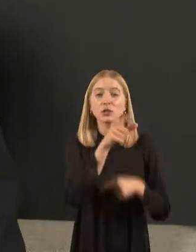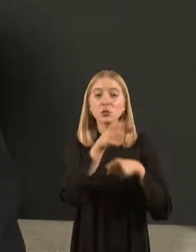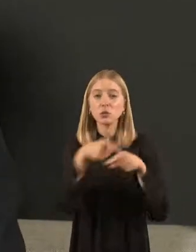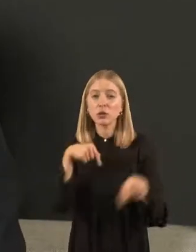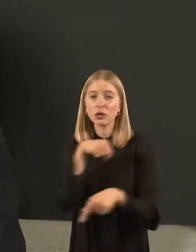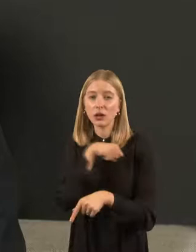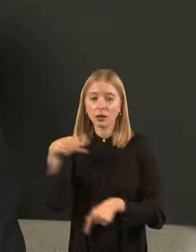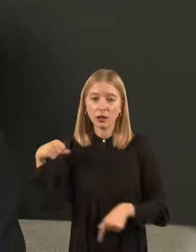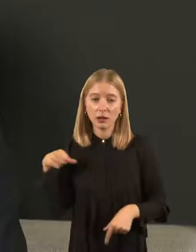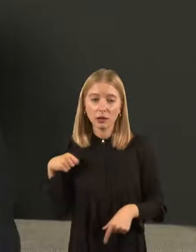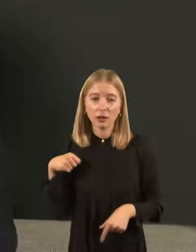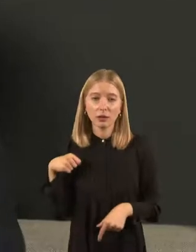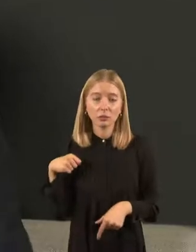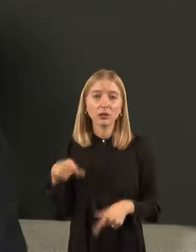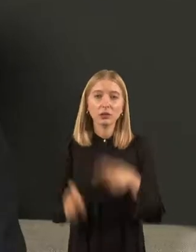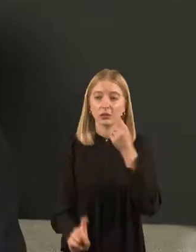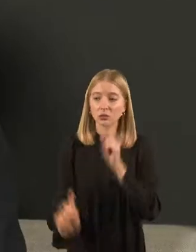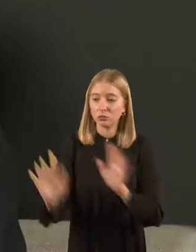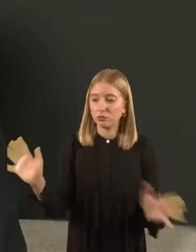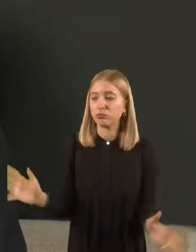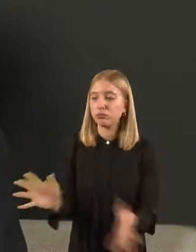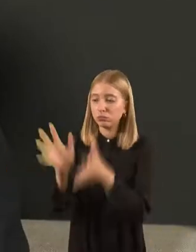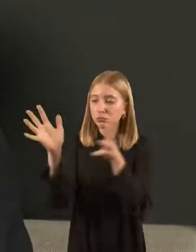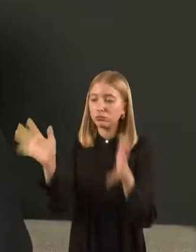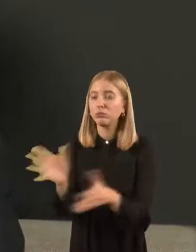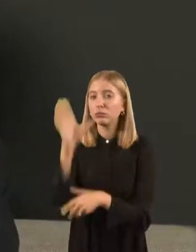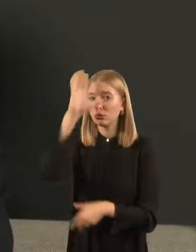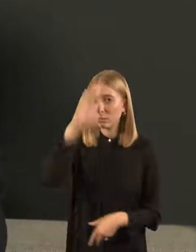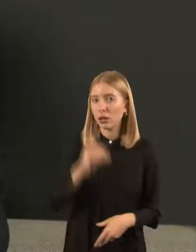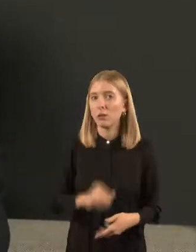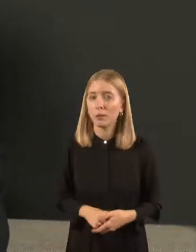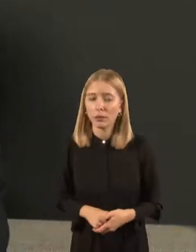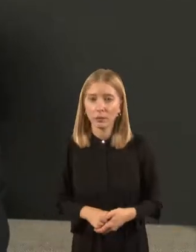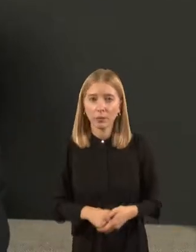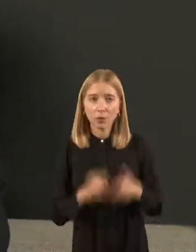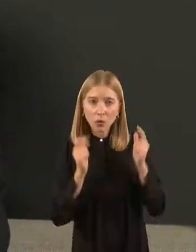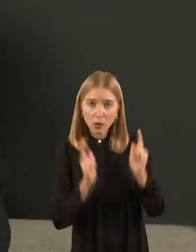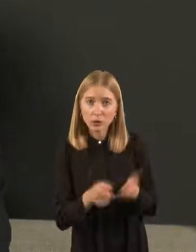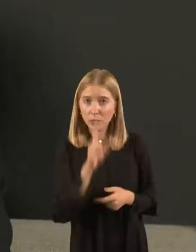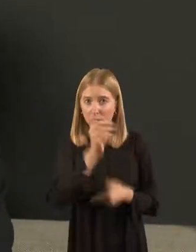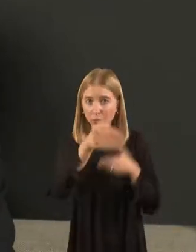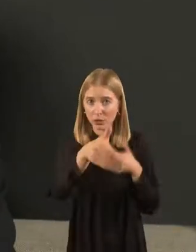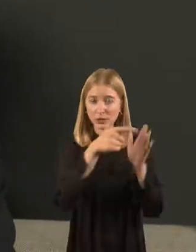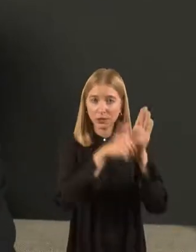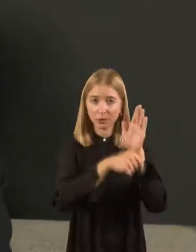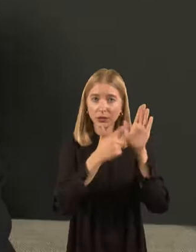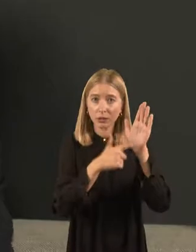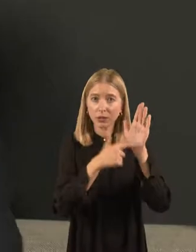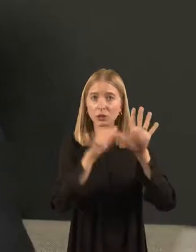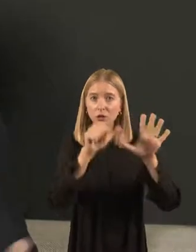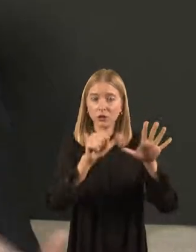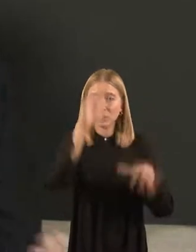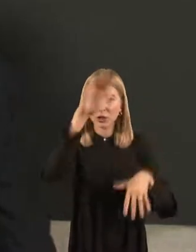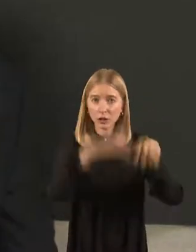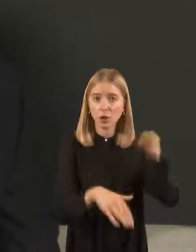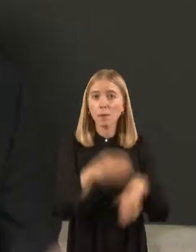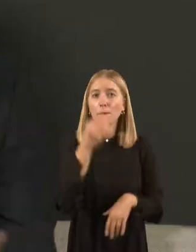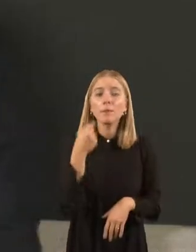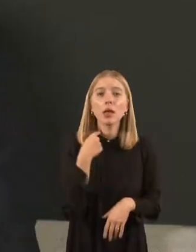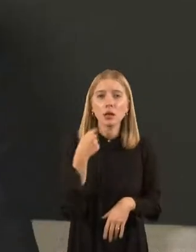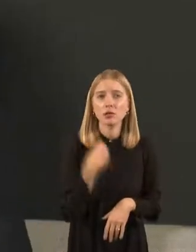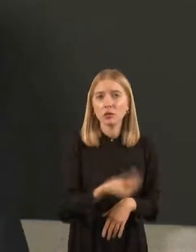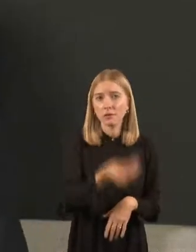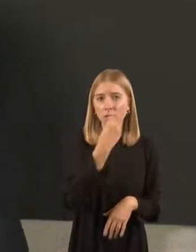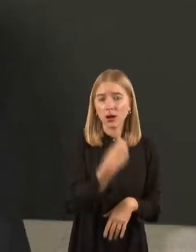76 kilograms consumed by every Lithuanian every year, only half is raised in